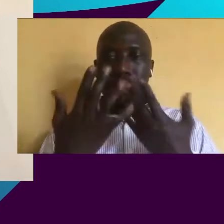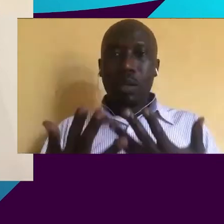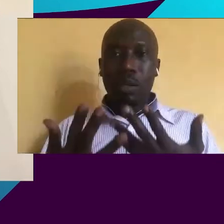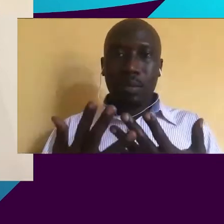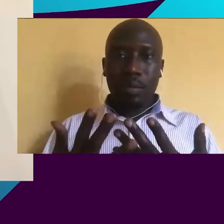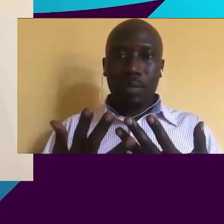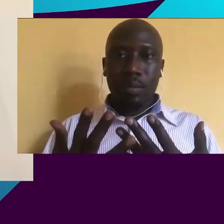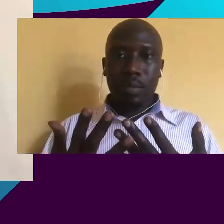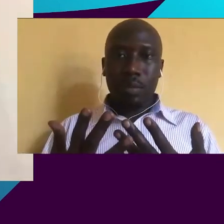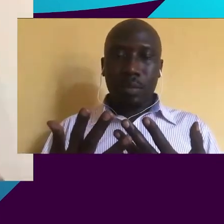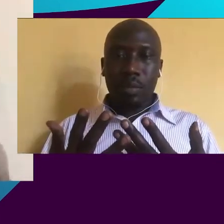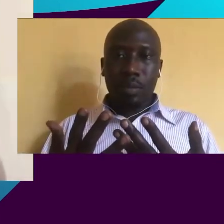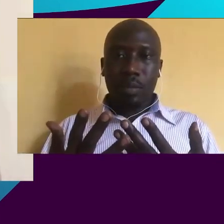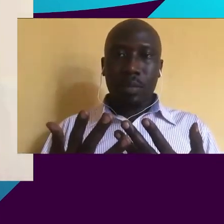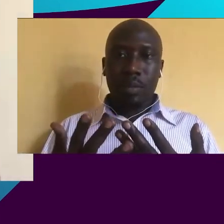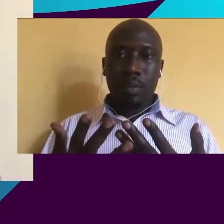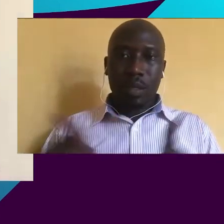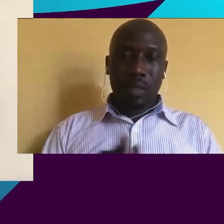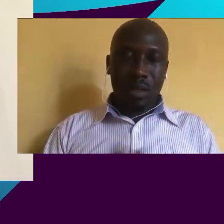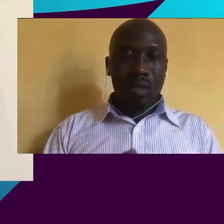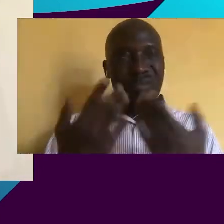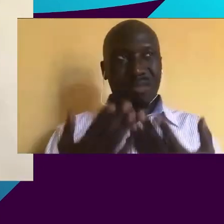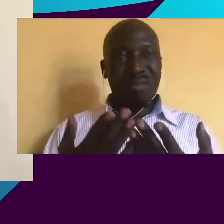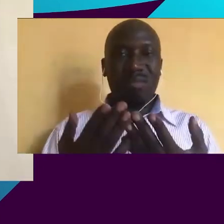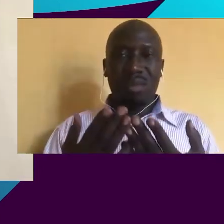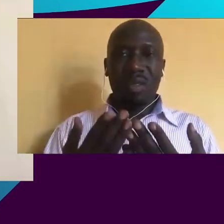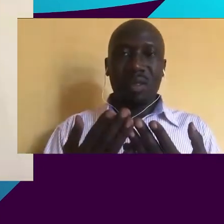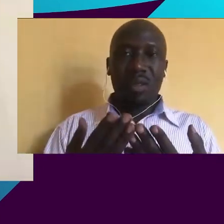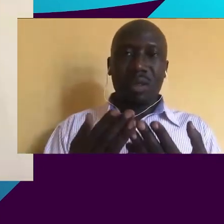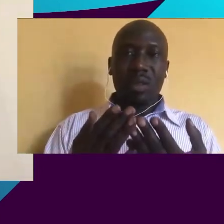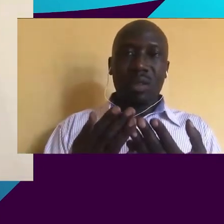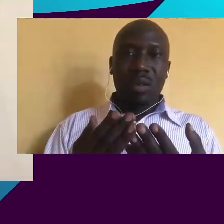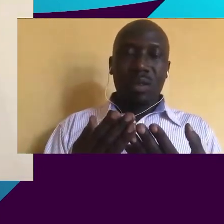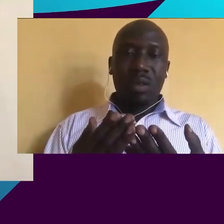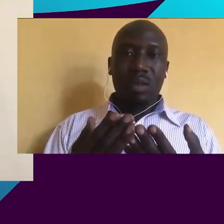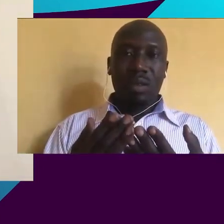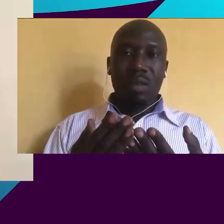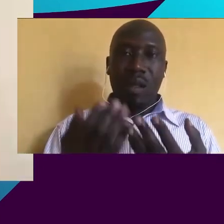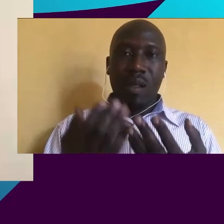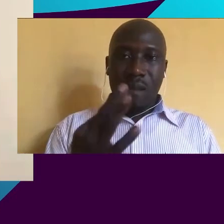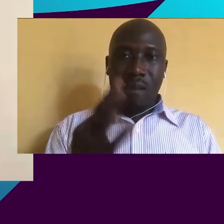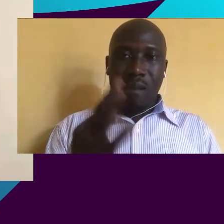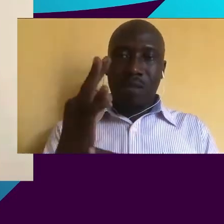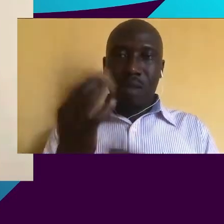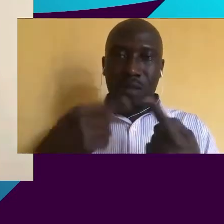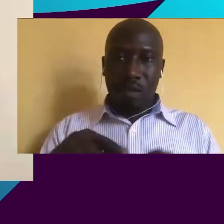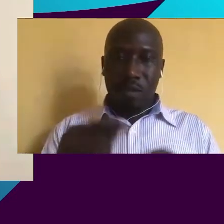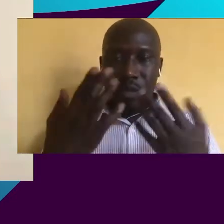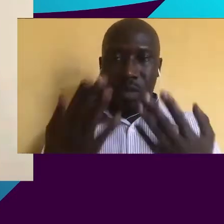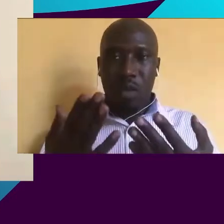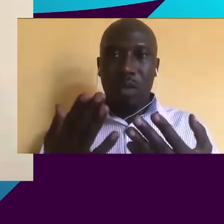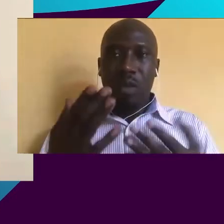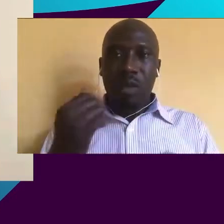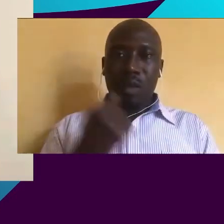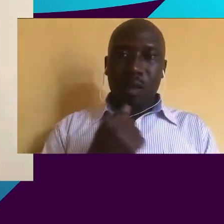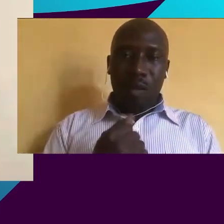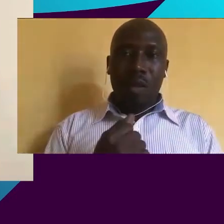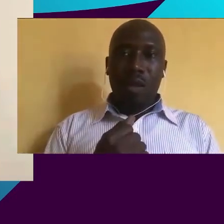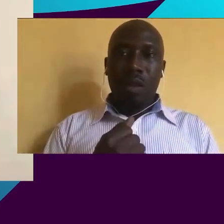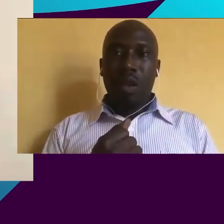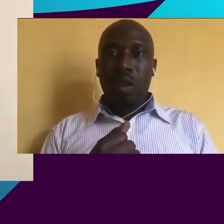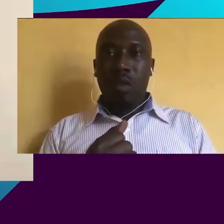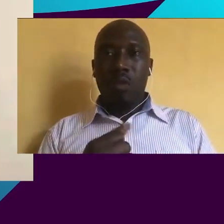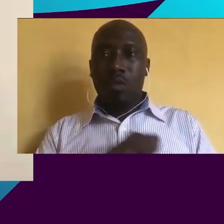Then you're not... I think if we actually get... If women and girls get such negative